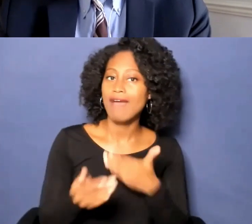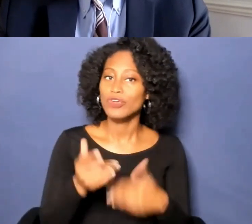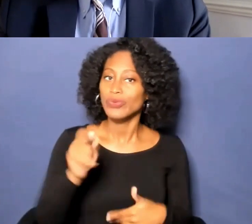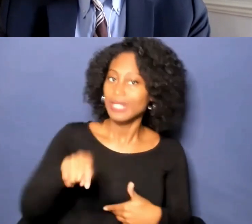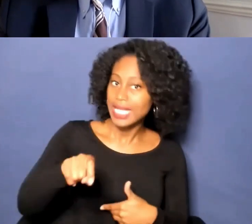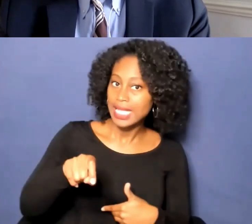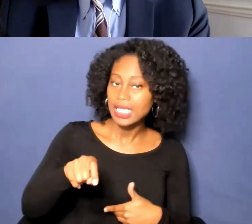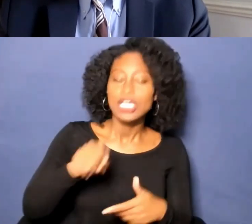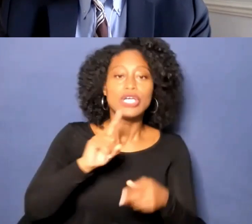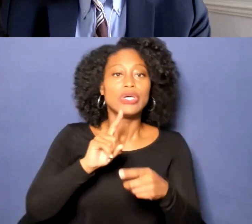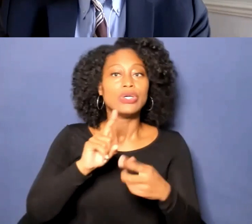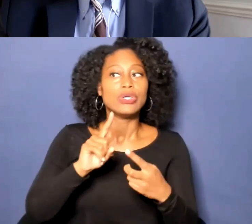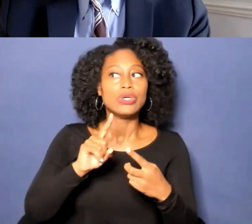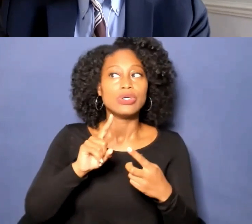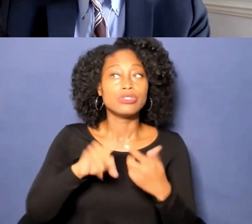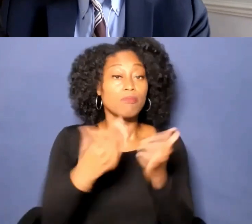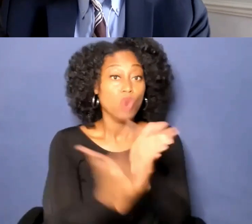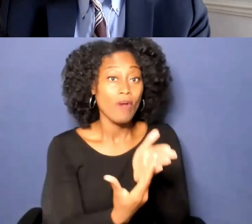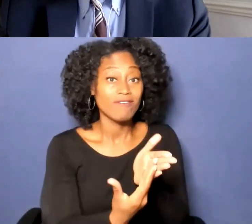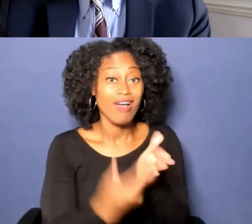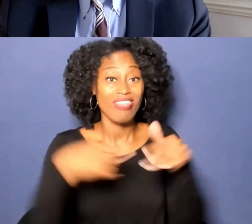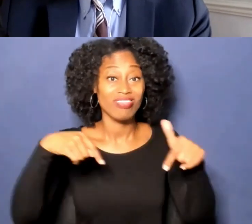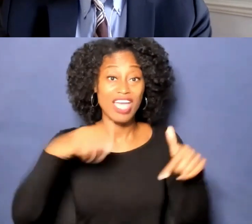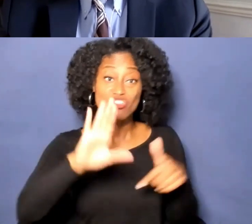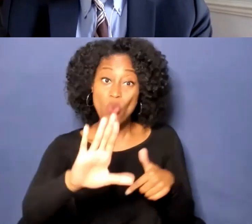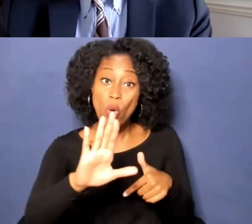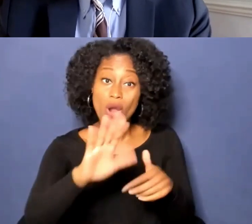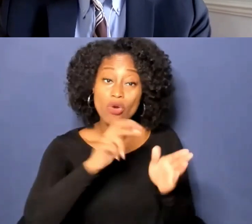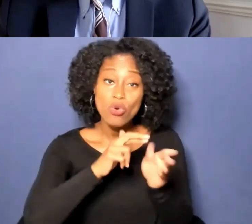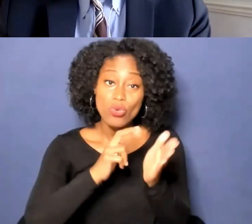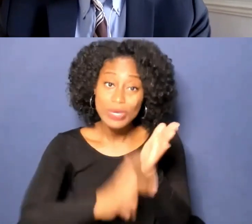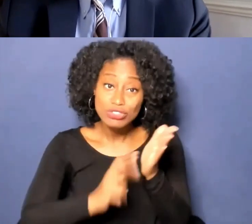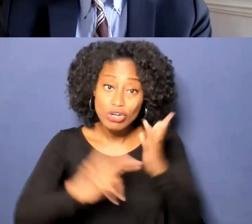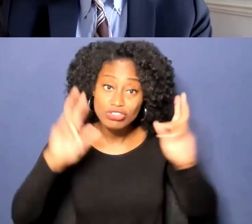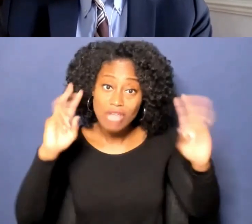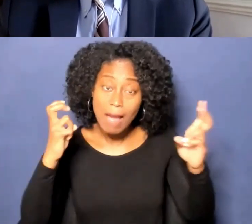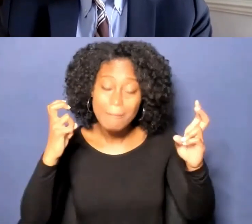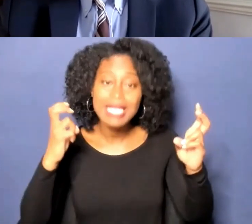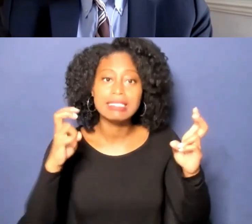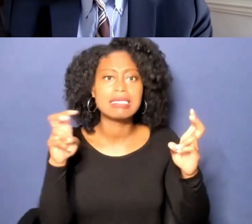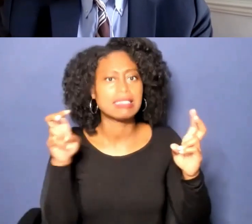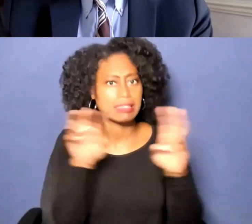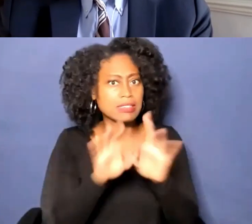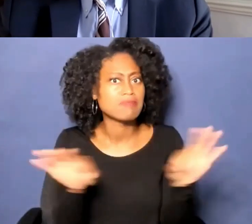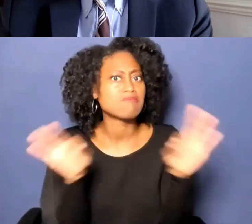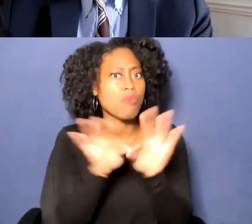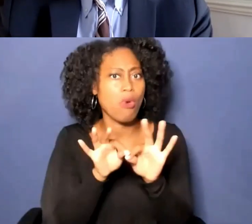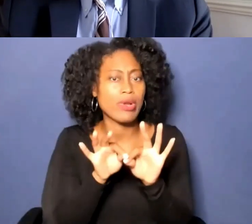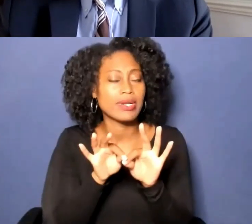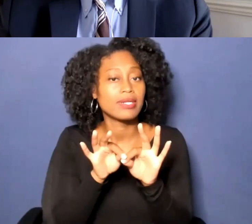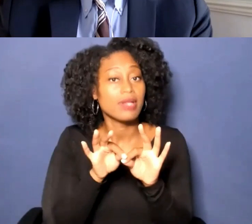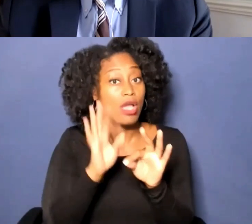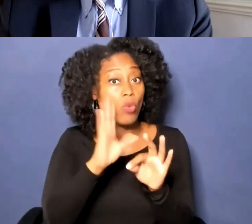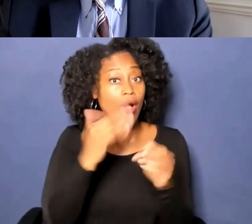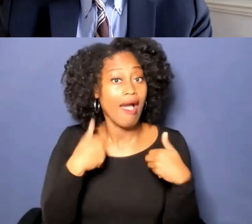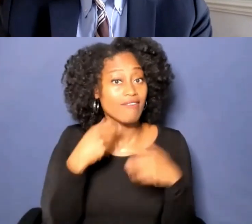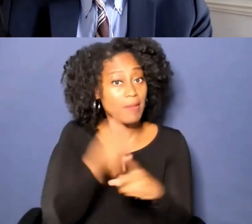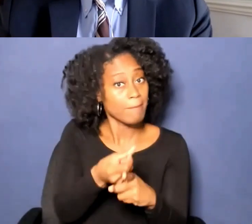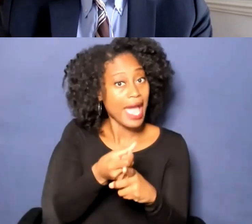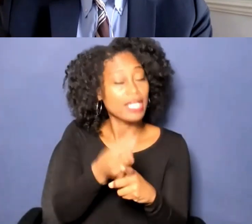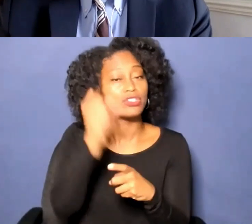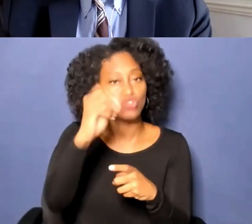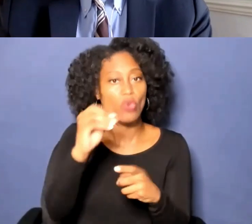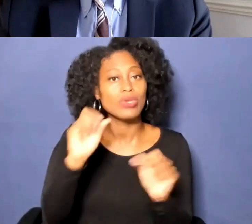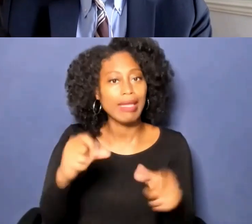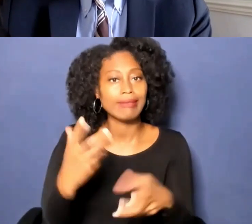you're investing in a lot of the kind of detail that might be set forth in a lot of appendices.